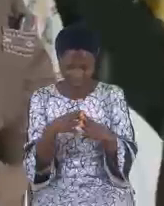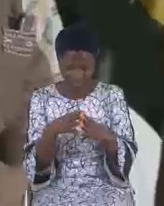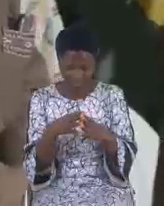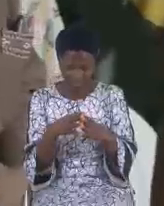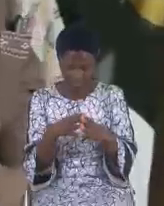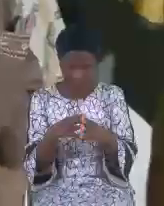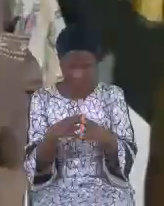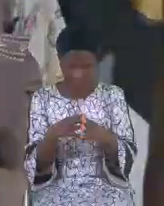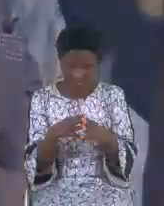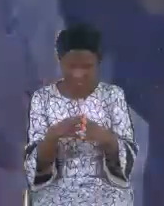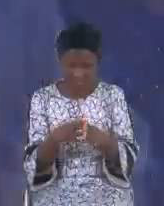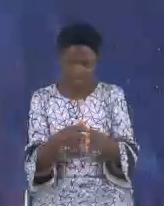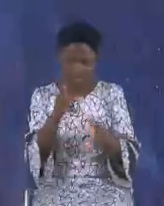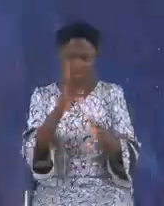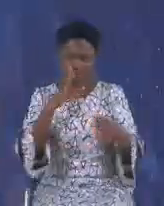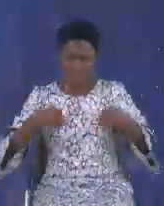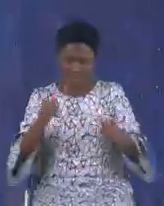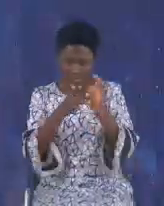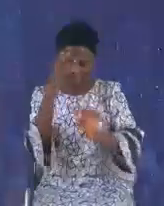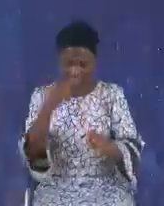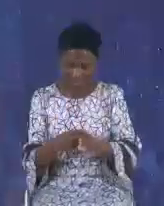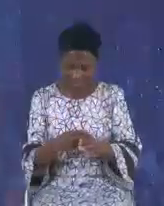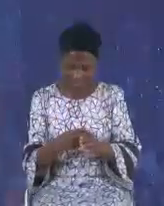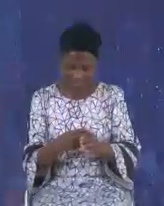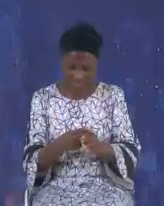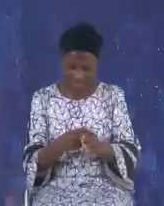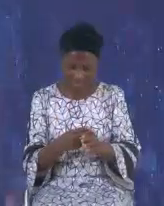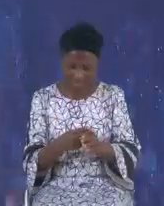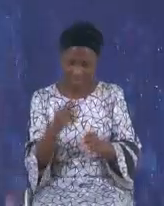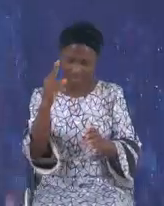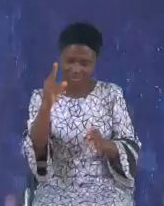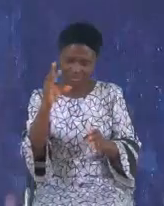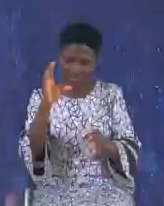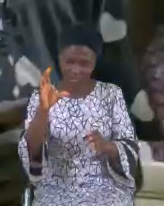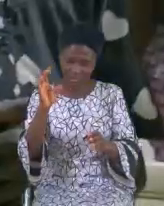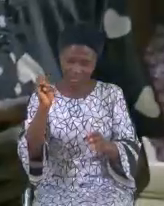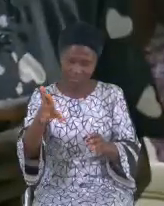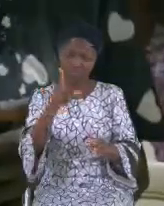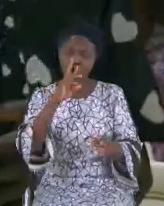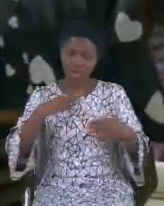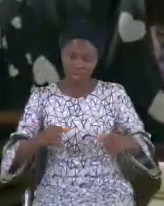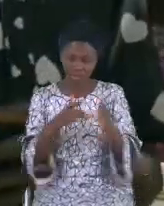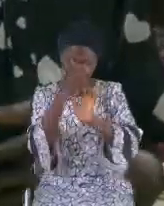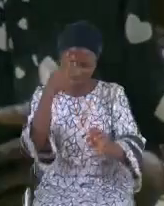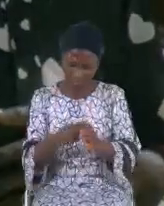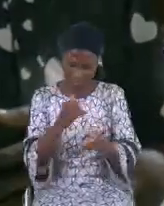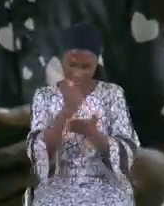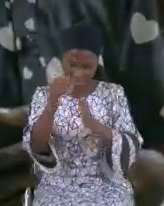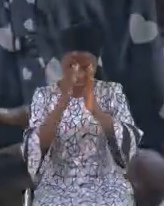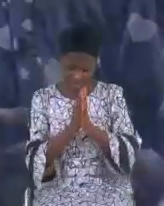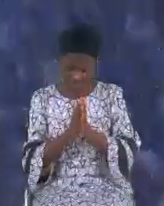Pile, you are healed in Jesus' name. Ulcer, you are healed in Jesus' name.